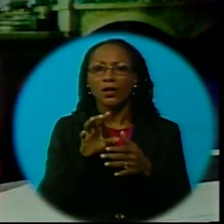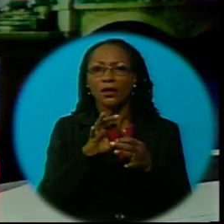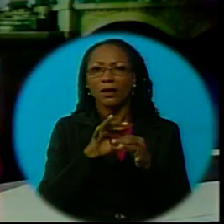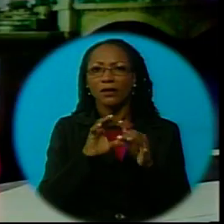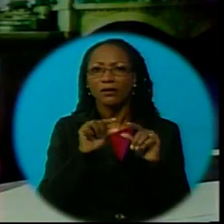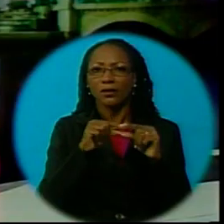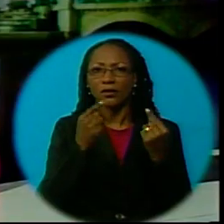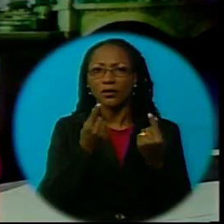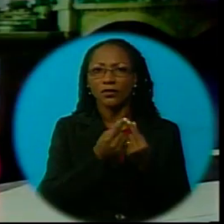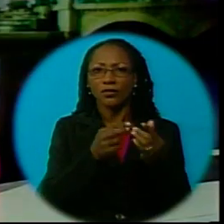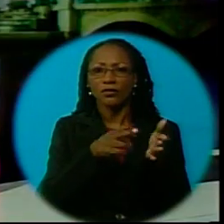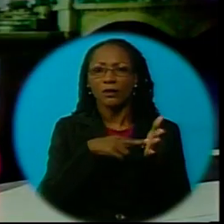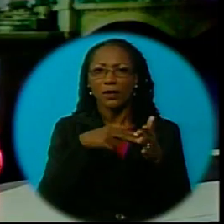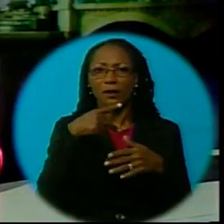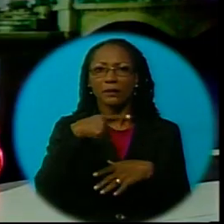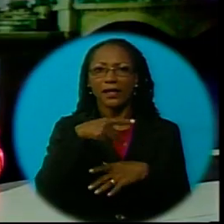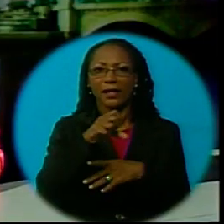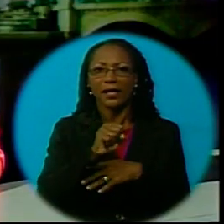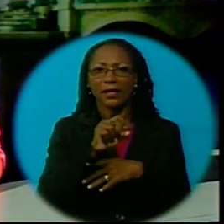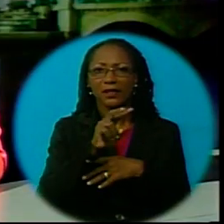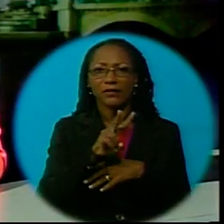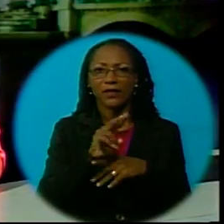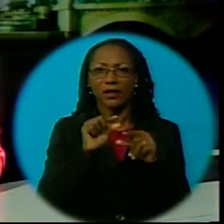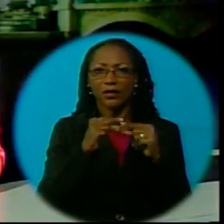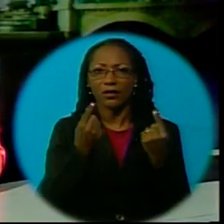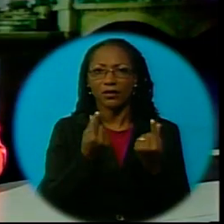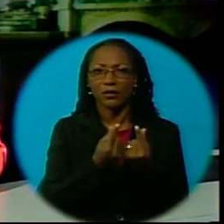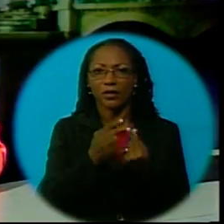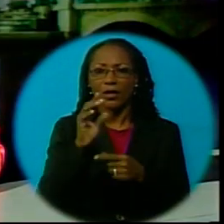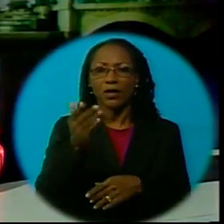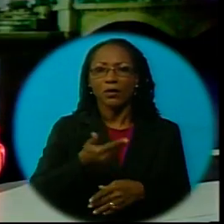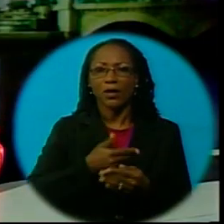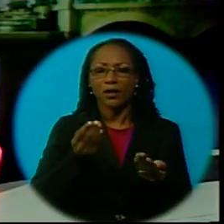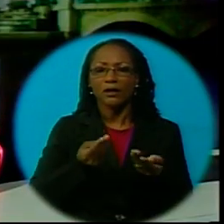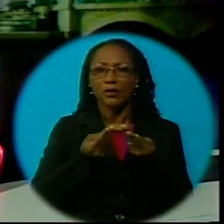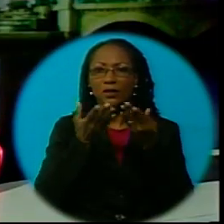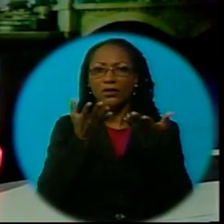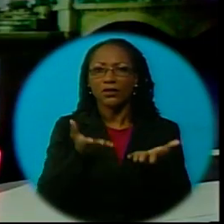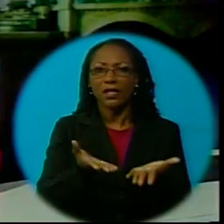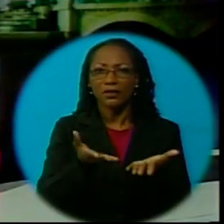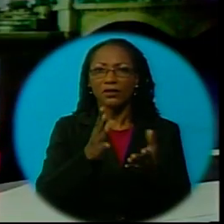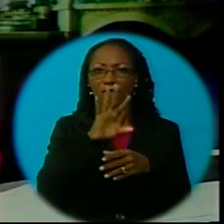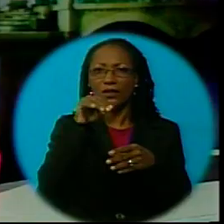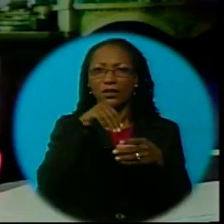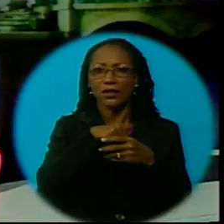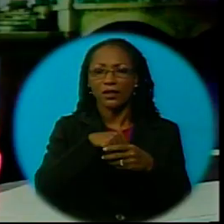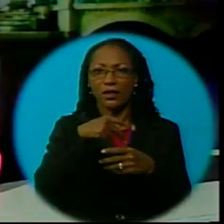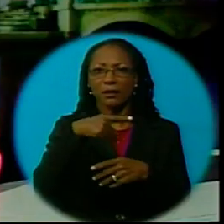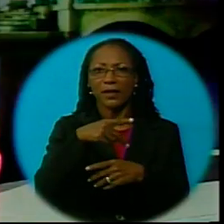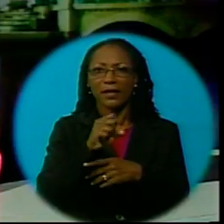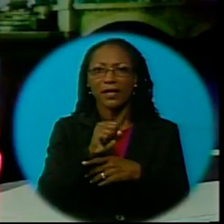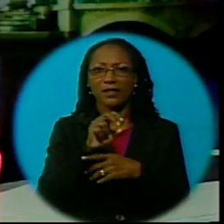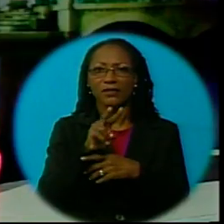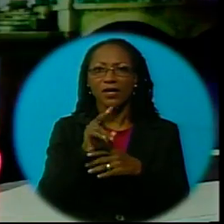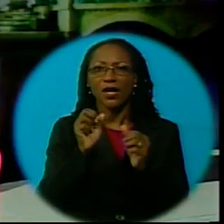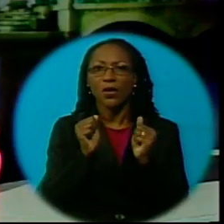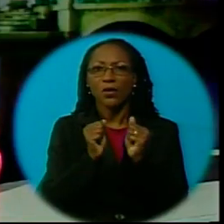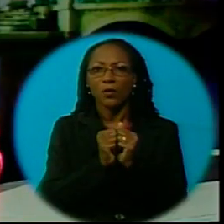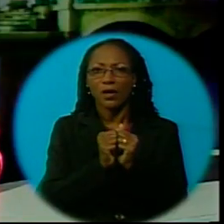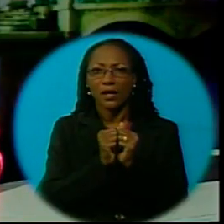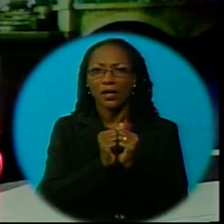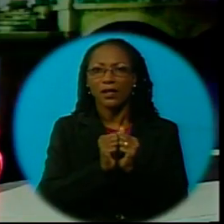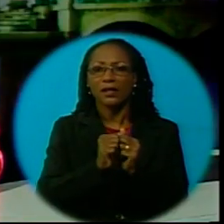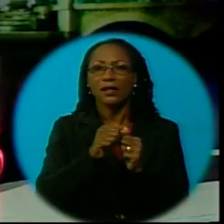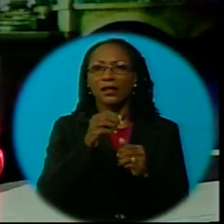the entities representing the PSV sector, has welcomed the proposal to integrate the PSV sector into the public